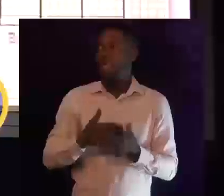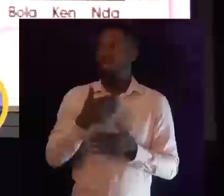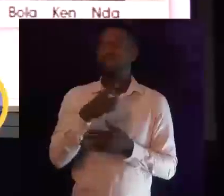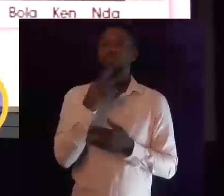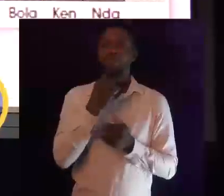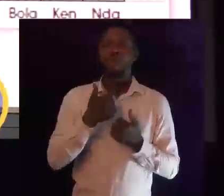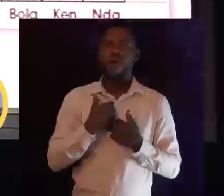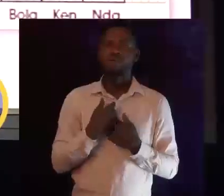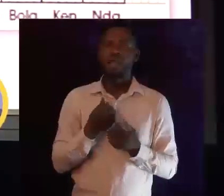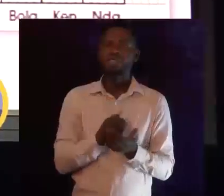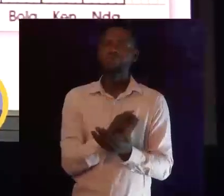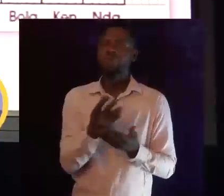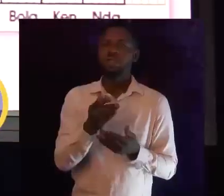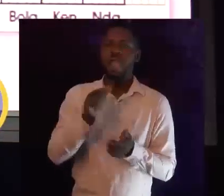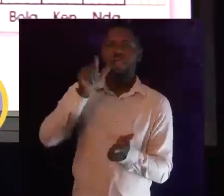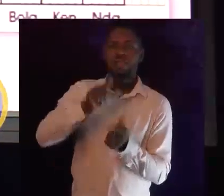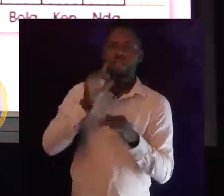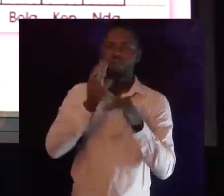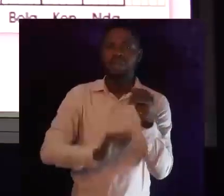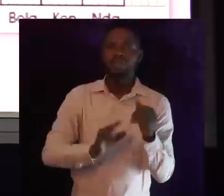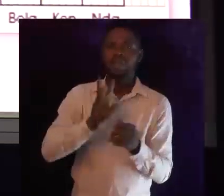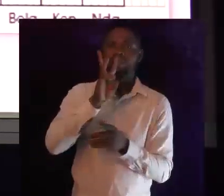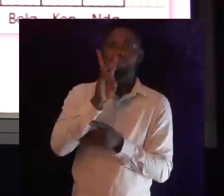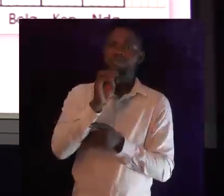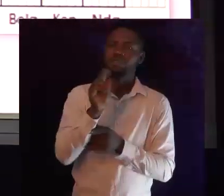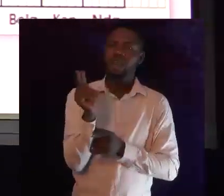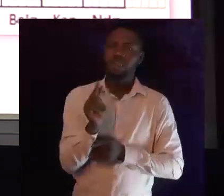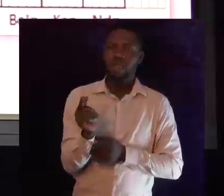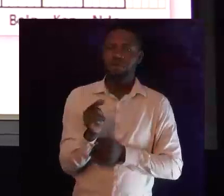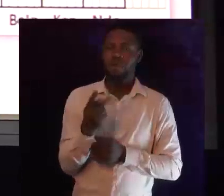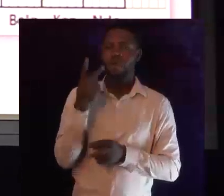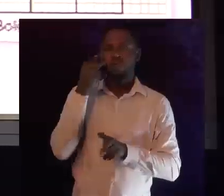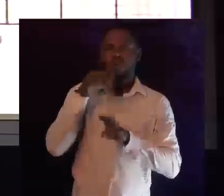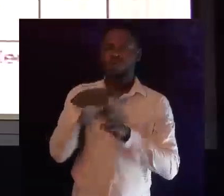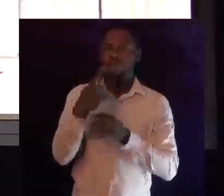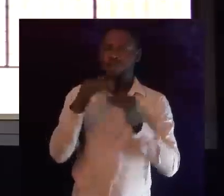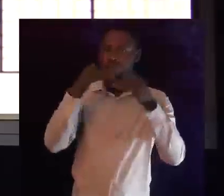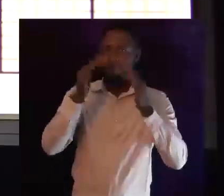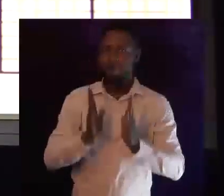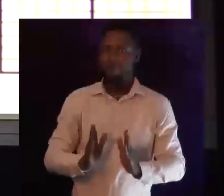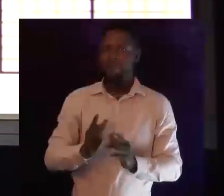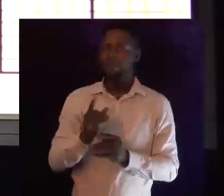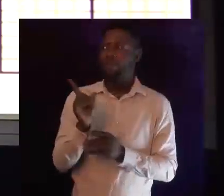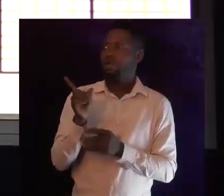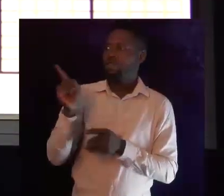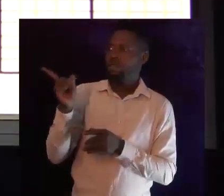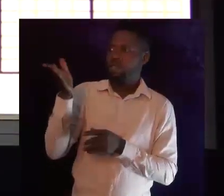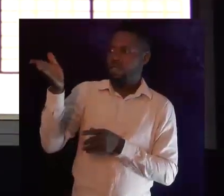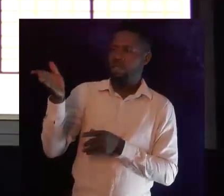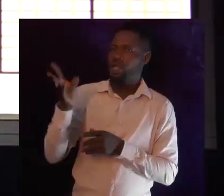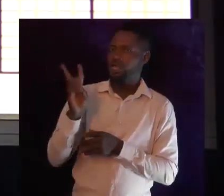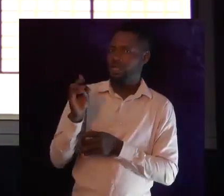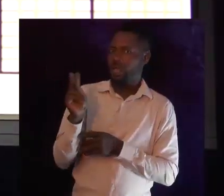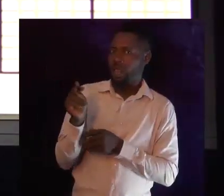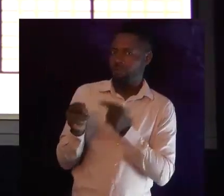question. Who has spent less than 60 naira? Now, looking at the bar, this is where 60